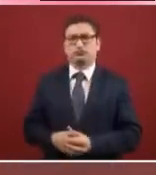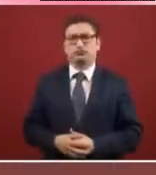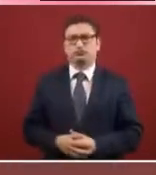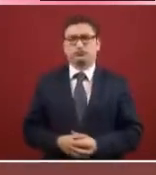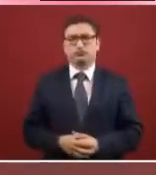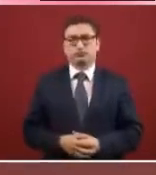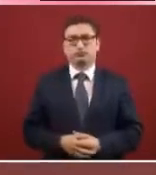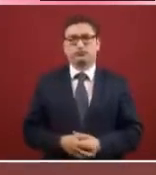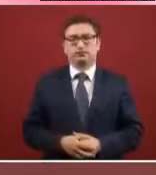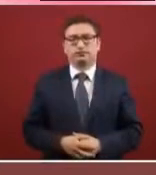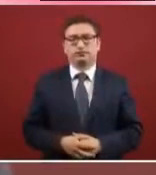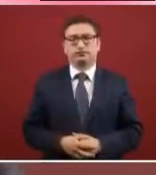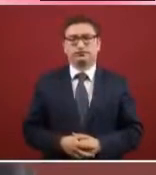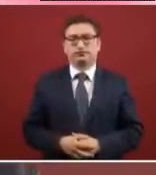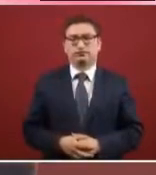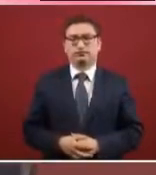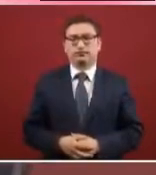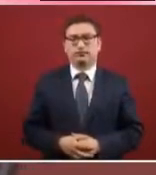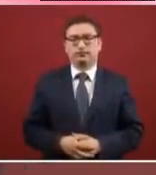que